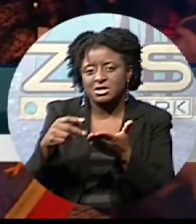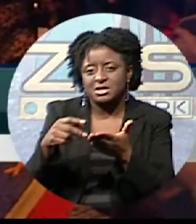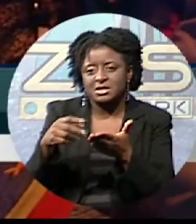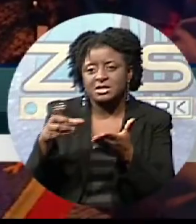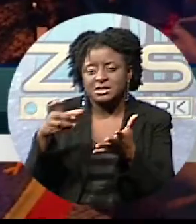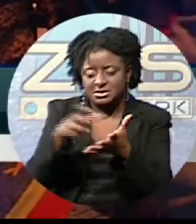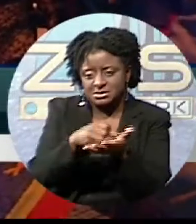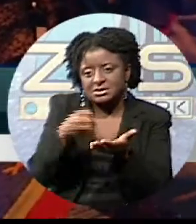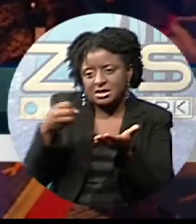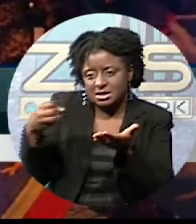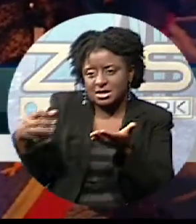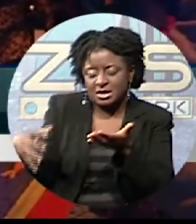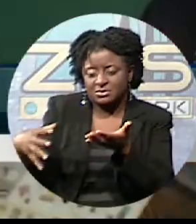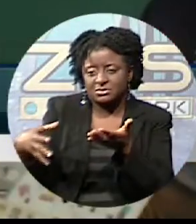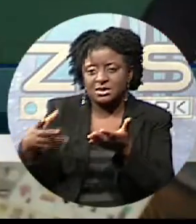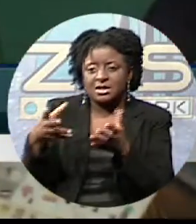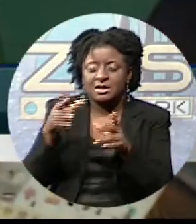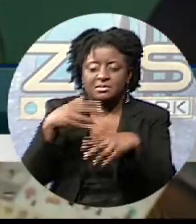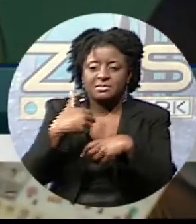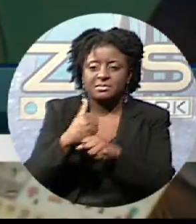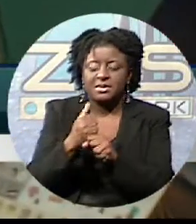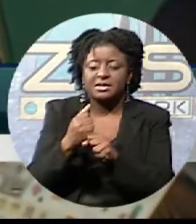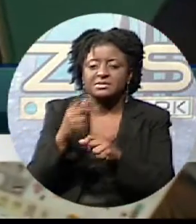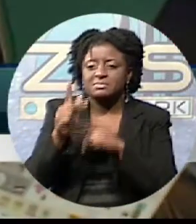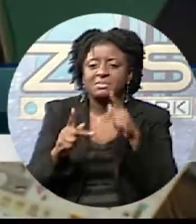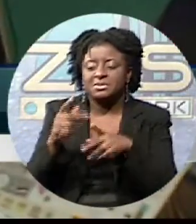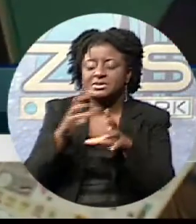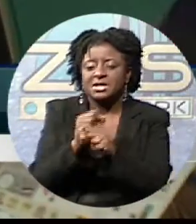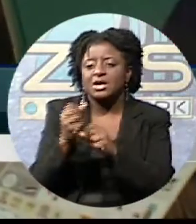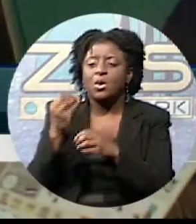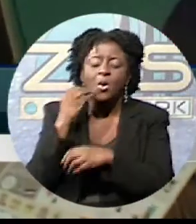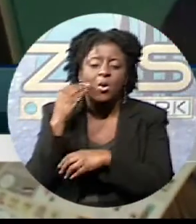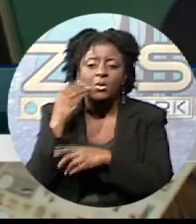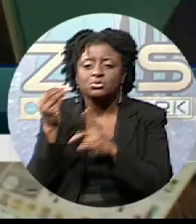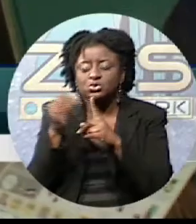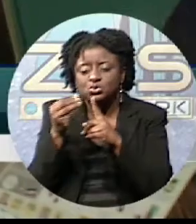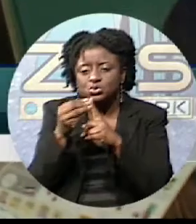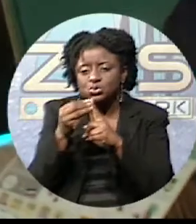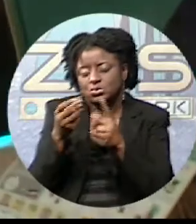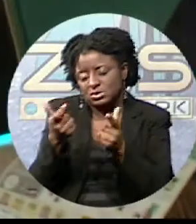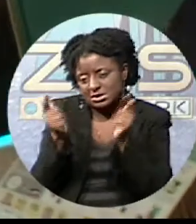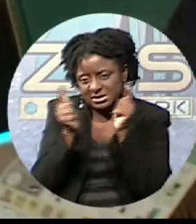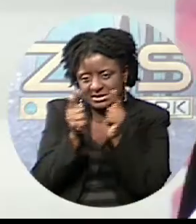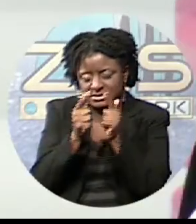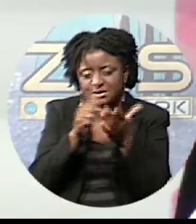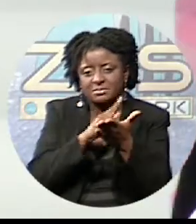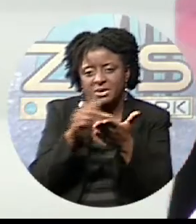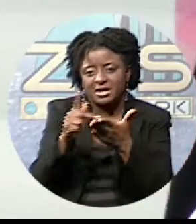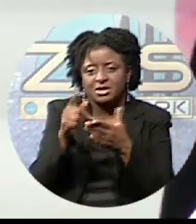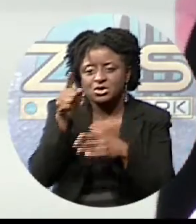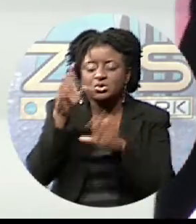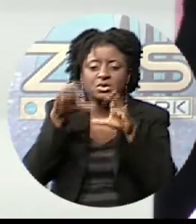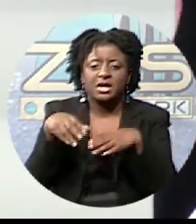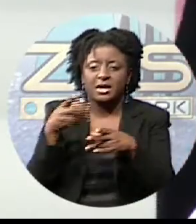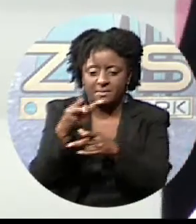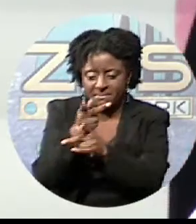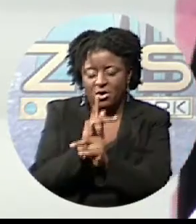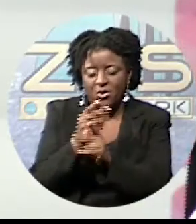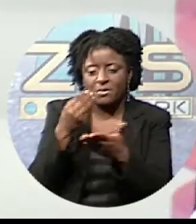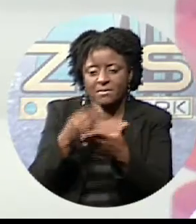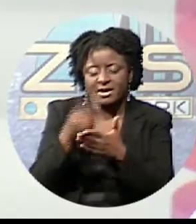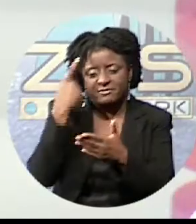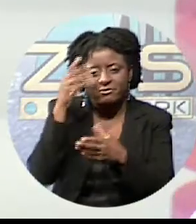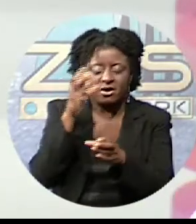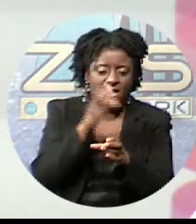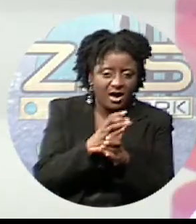their loan payments, leaving them with little to feed their families, keep the lights on, or water running. You can borrow money for a car, or